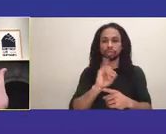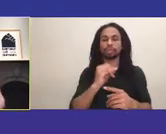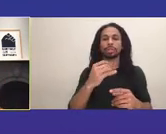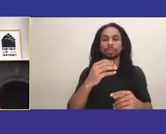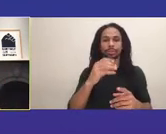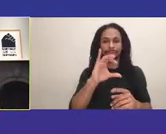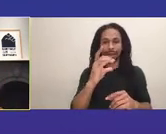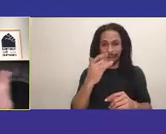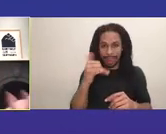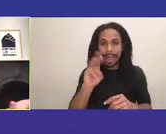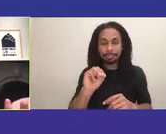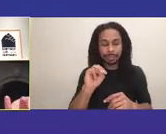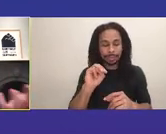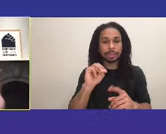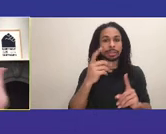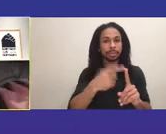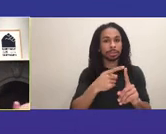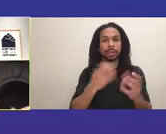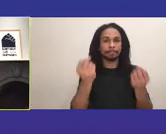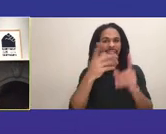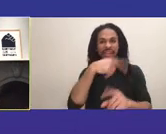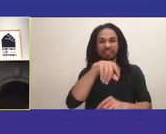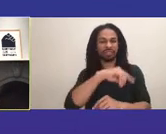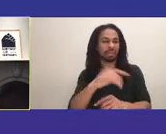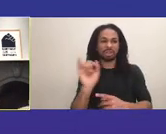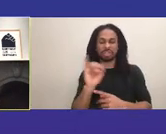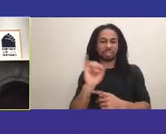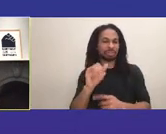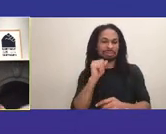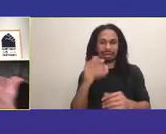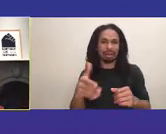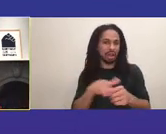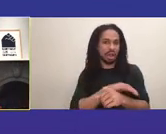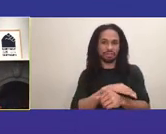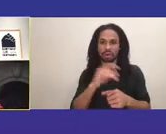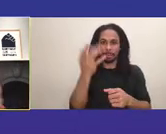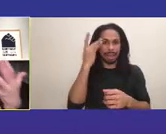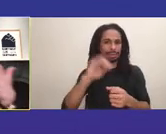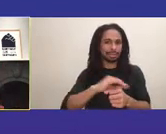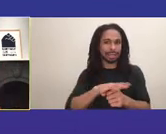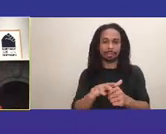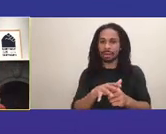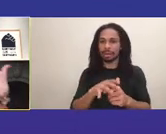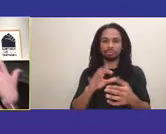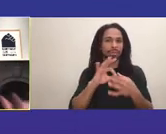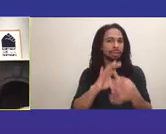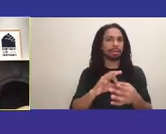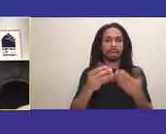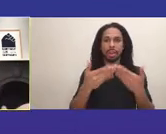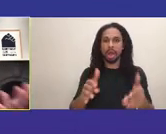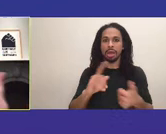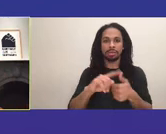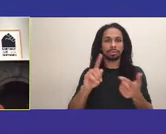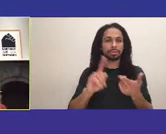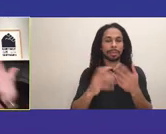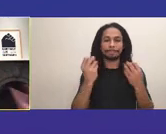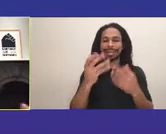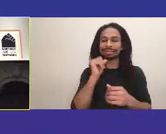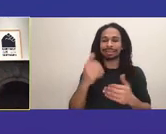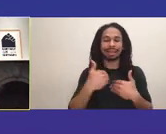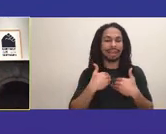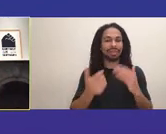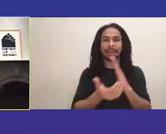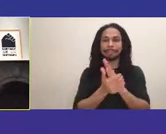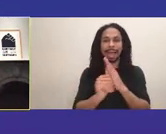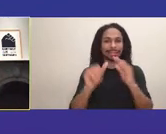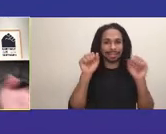them, their insurance did not cover pandemic-related losses, and many of them also did not have capacity to